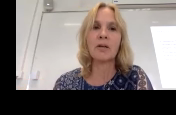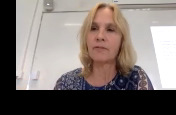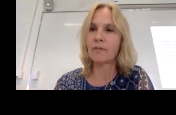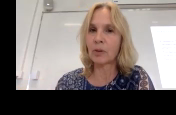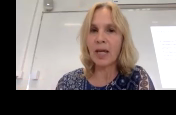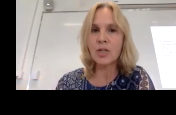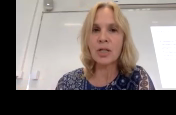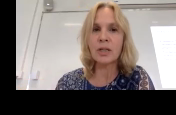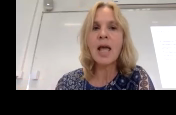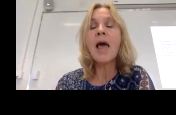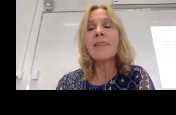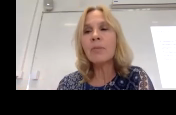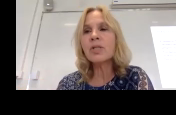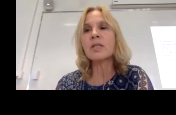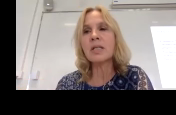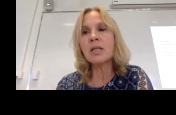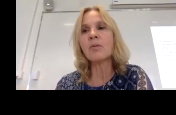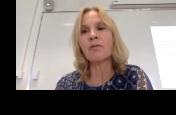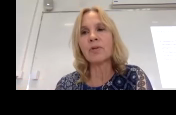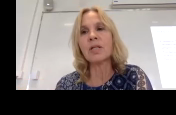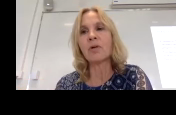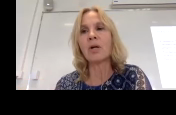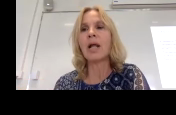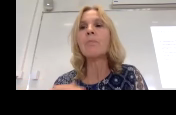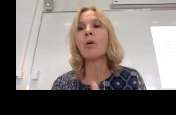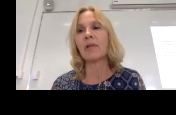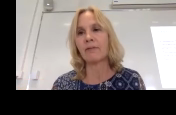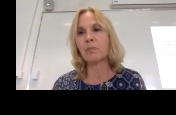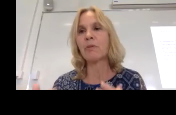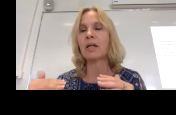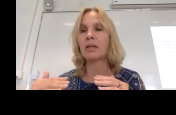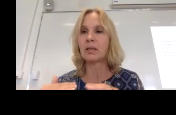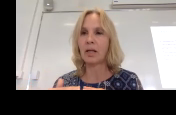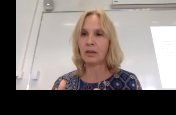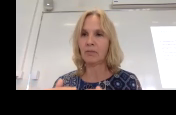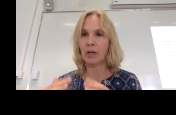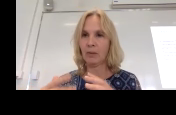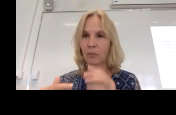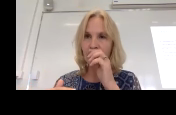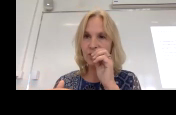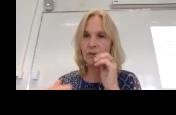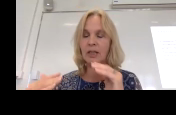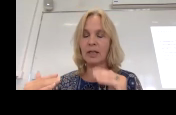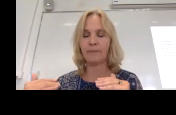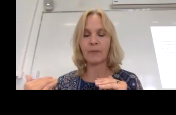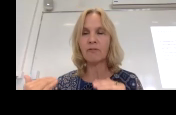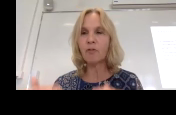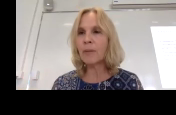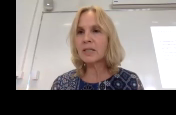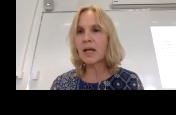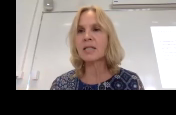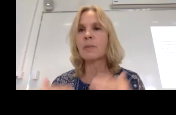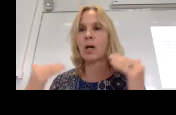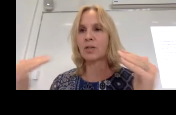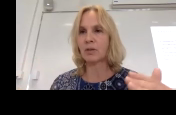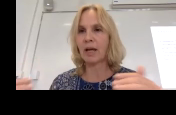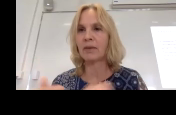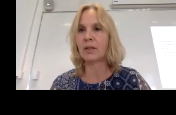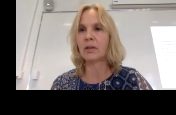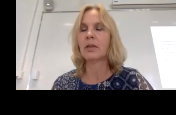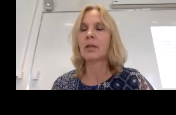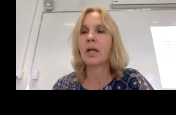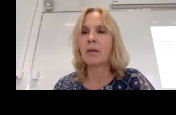aspect of location, then we should see the reverse N400 at both levels, both at when we do the form-based task, but